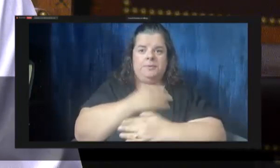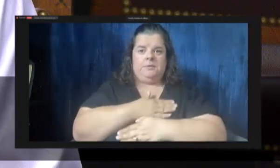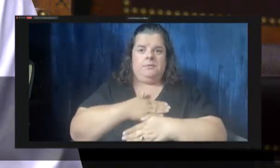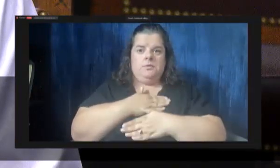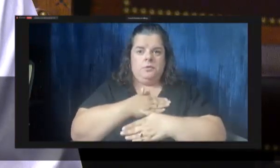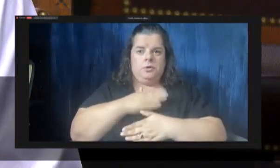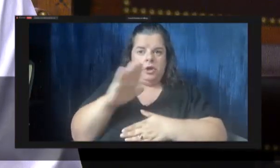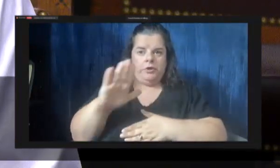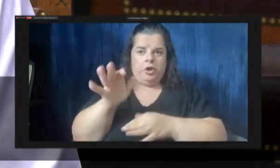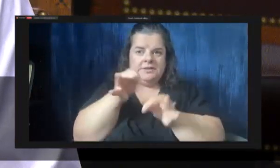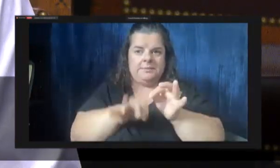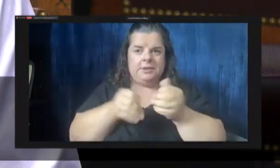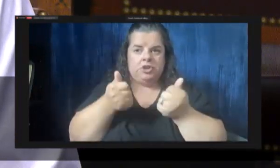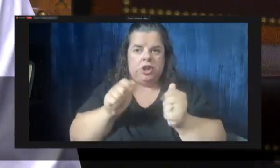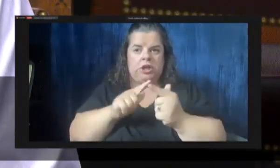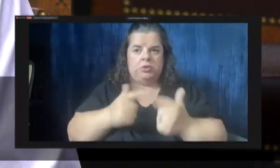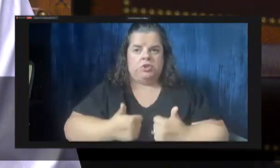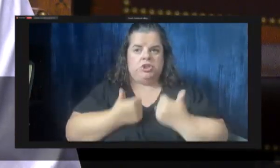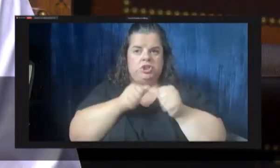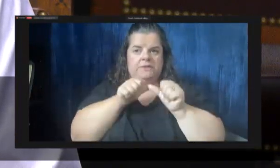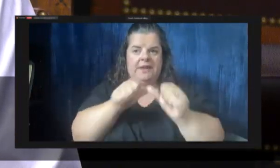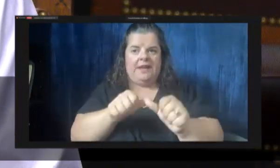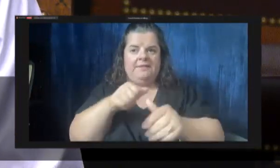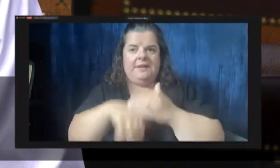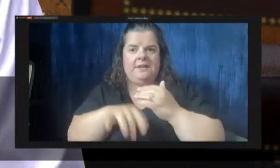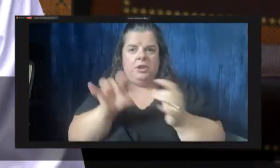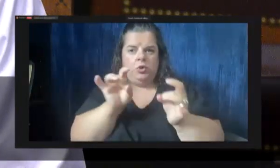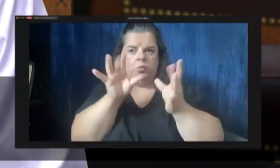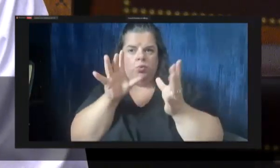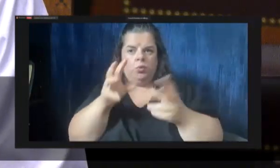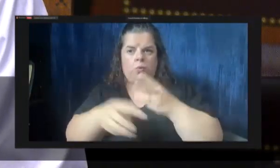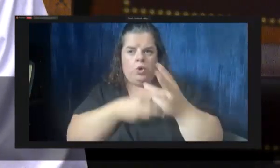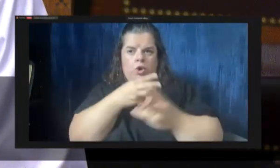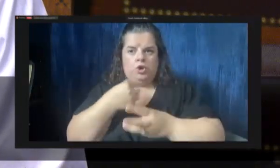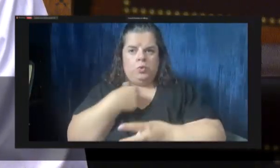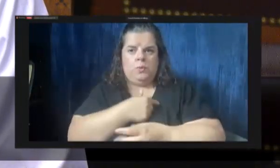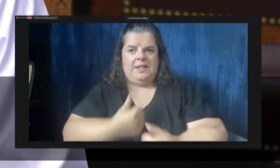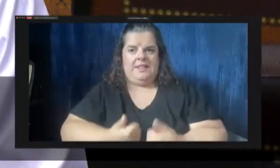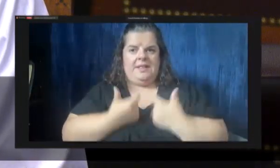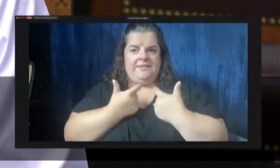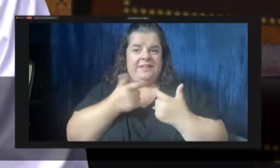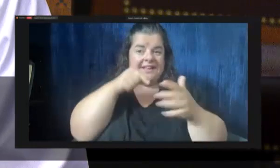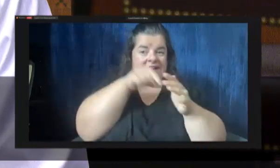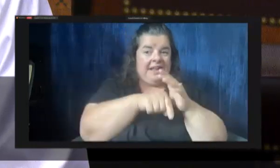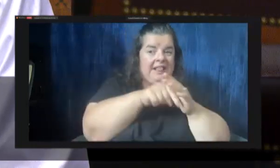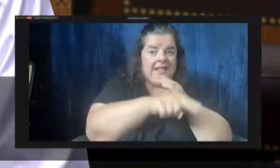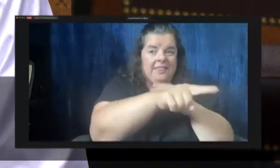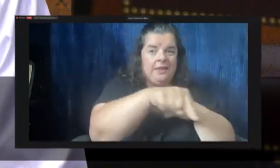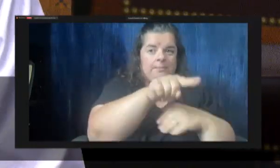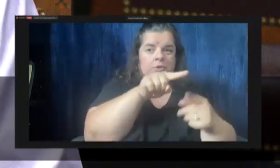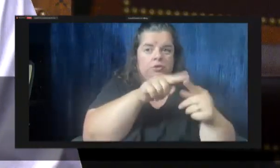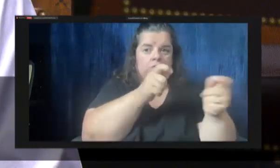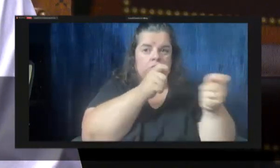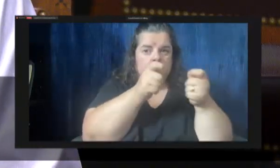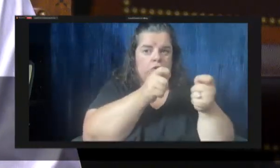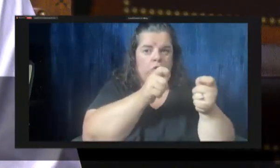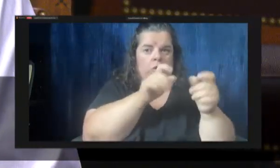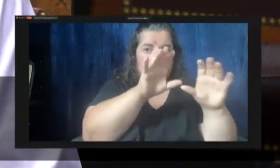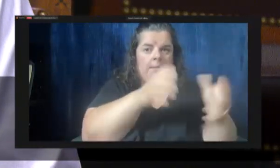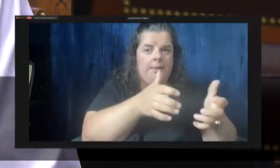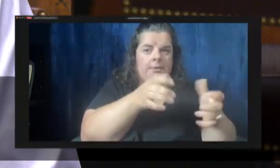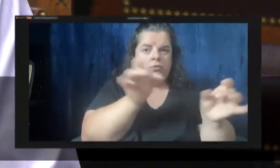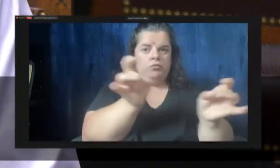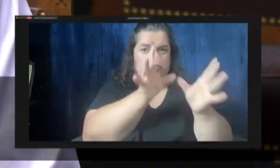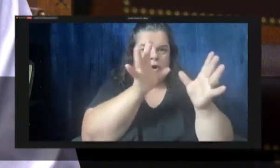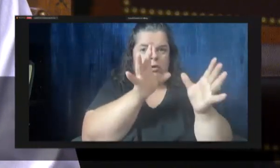are simply trying to survive in a cruel world we live in. Killing them to control the population is wrong, and it is cruel. We need